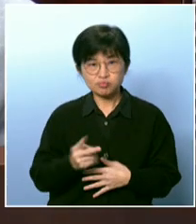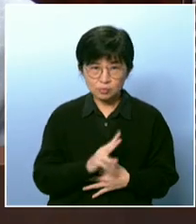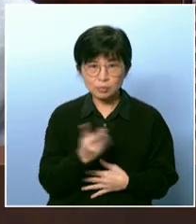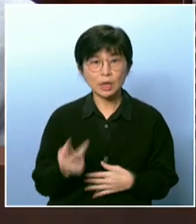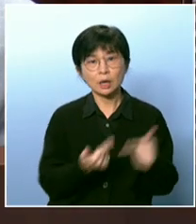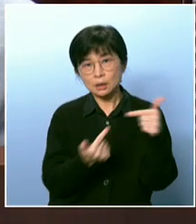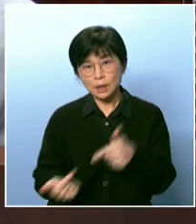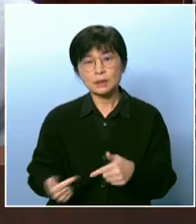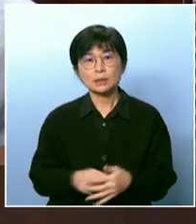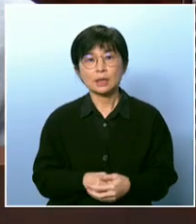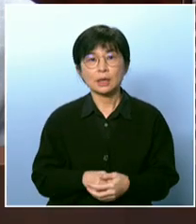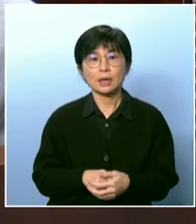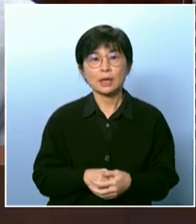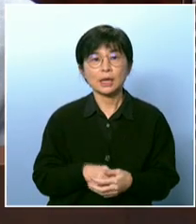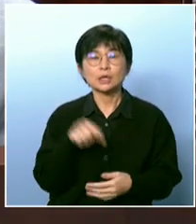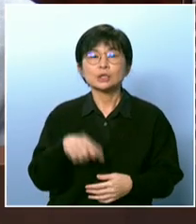model.